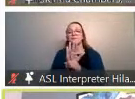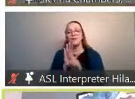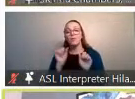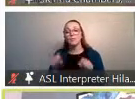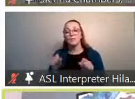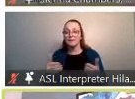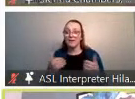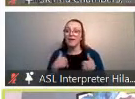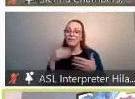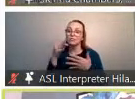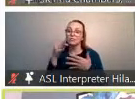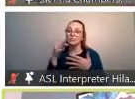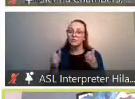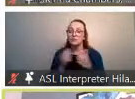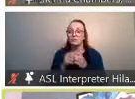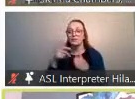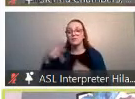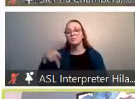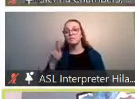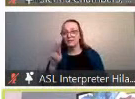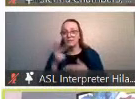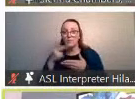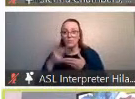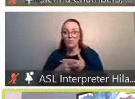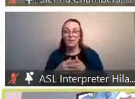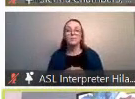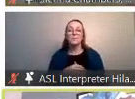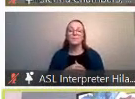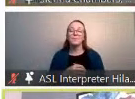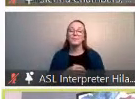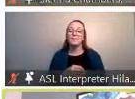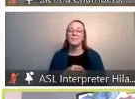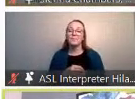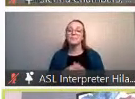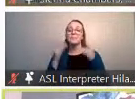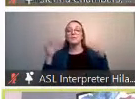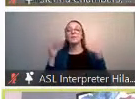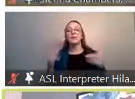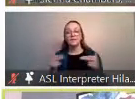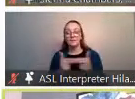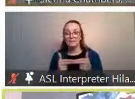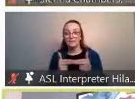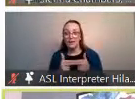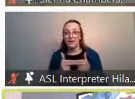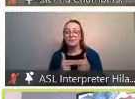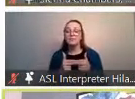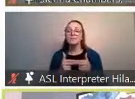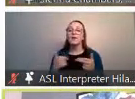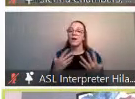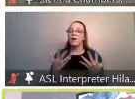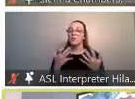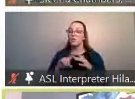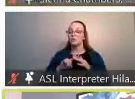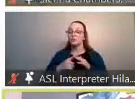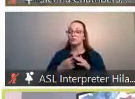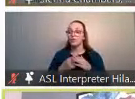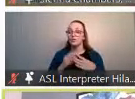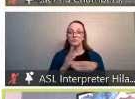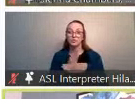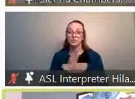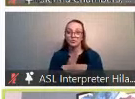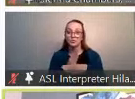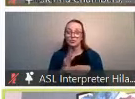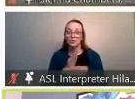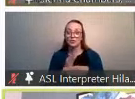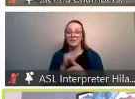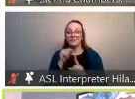among preschool programs. On the next slide, I wanted to start by sharing how this field